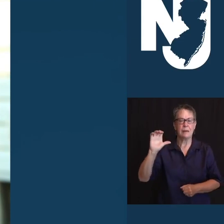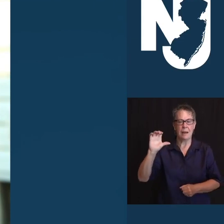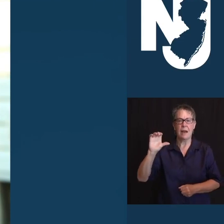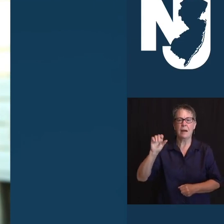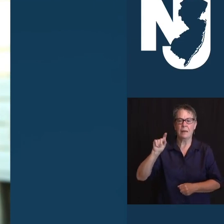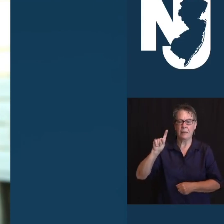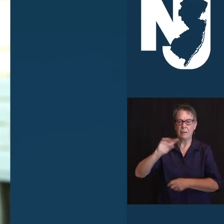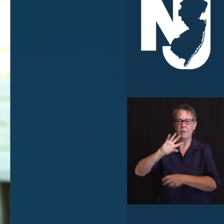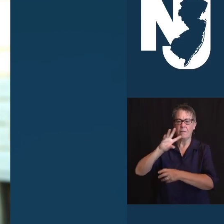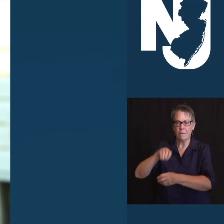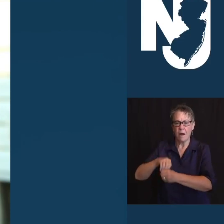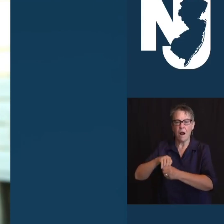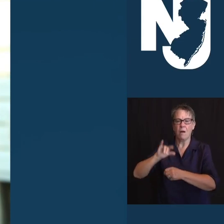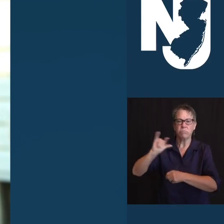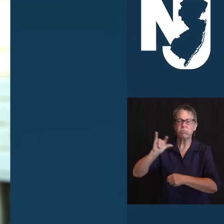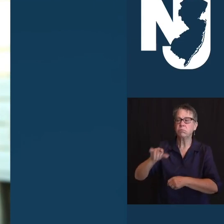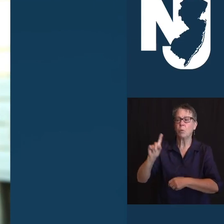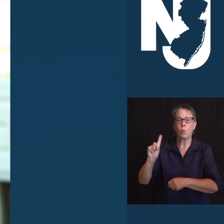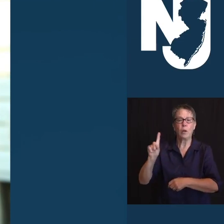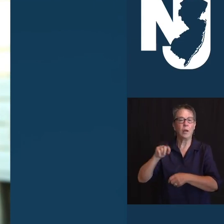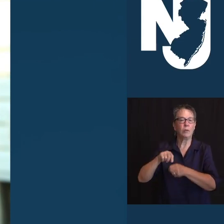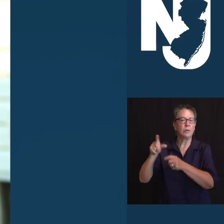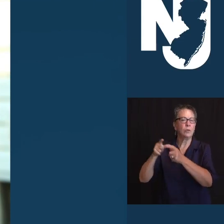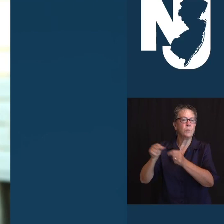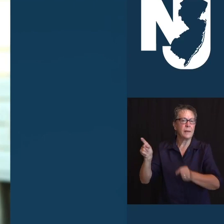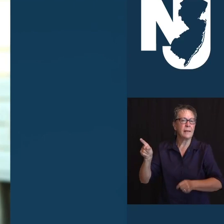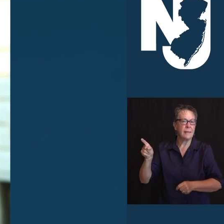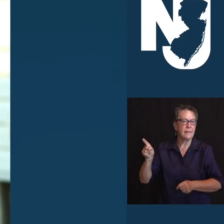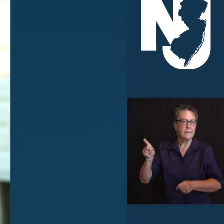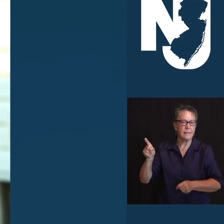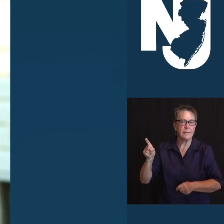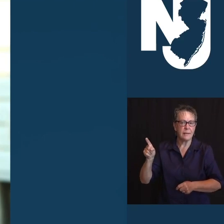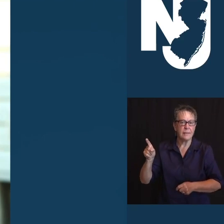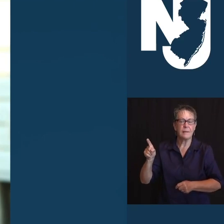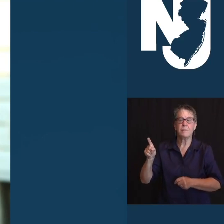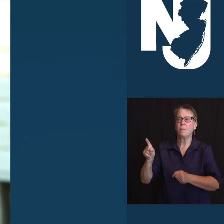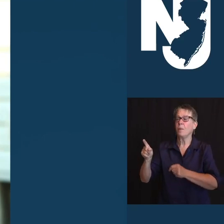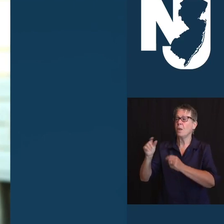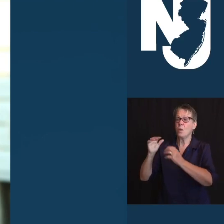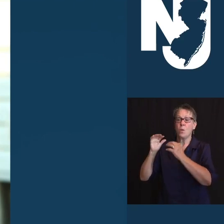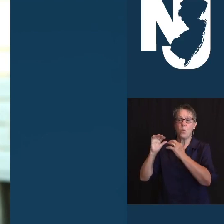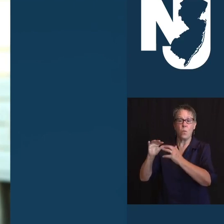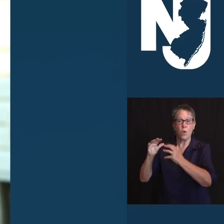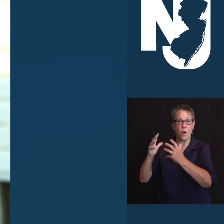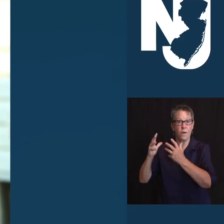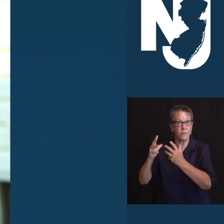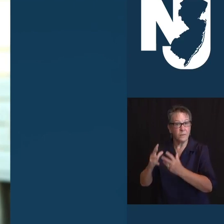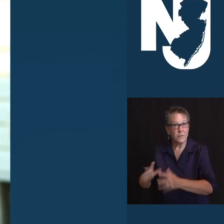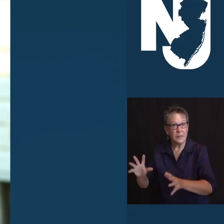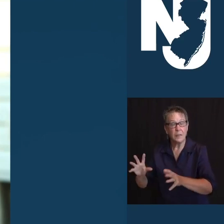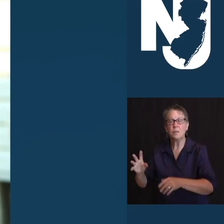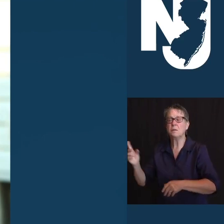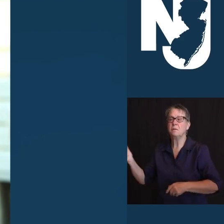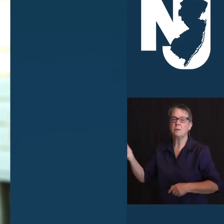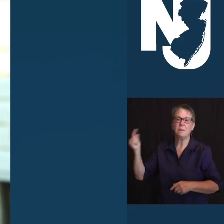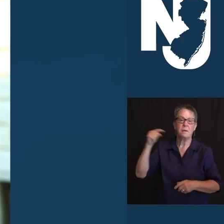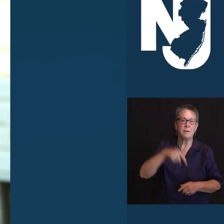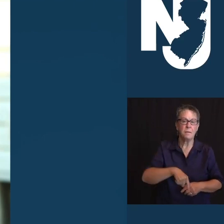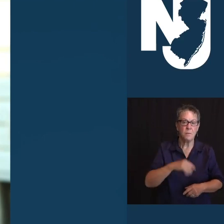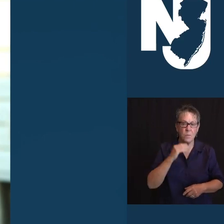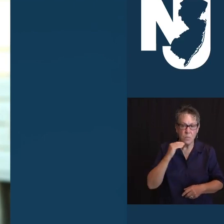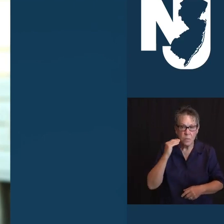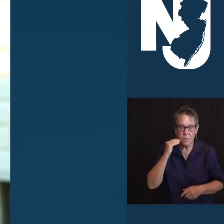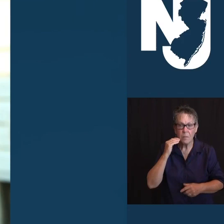in entertainment after a chance encounter, you can't make this up, with Billie Holiday, who complimented him on his singing